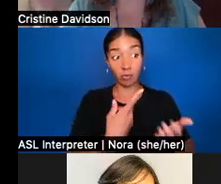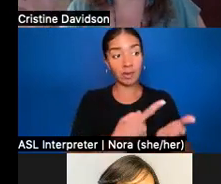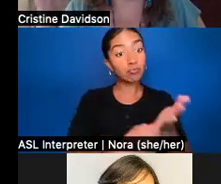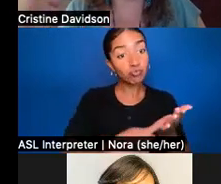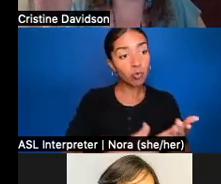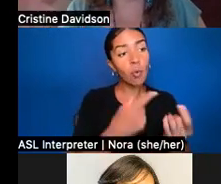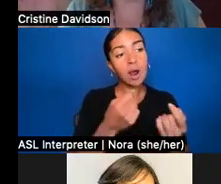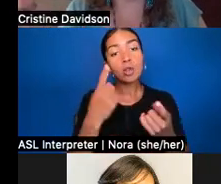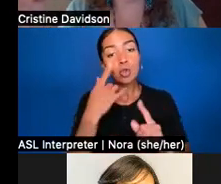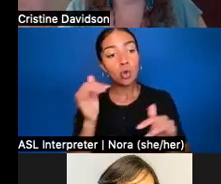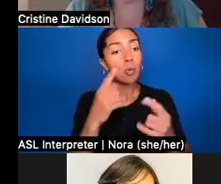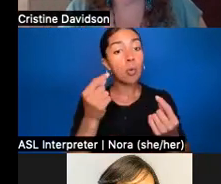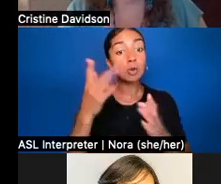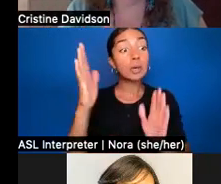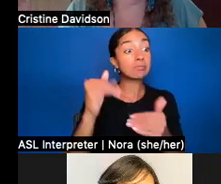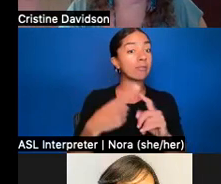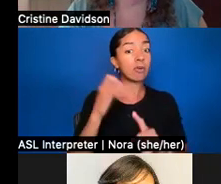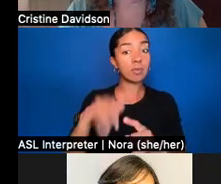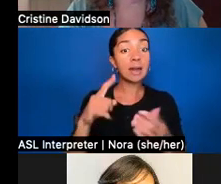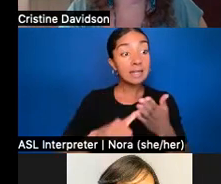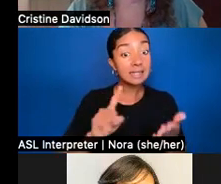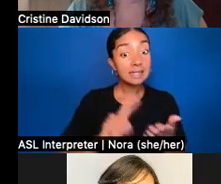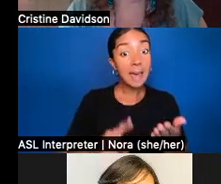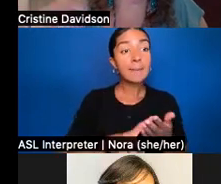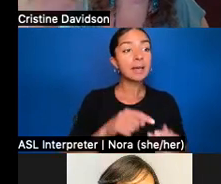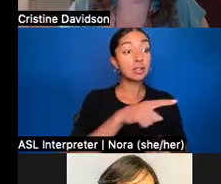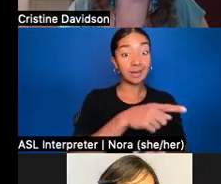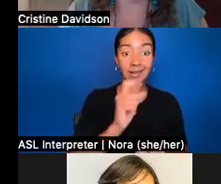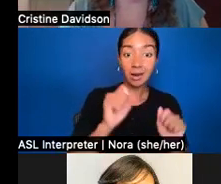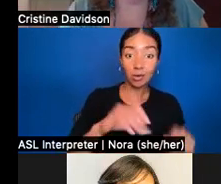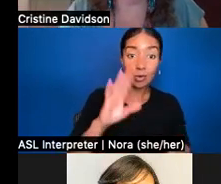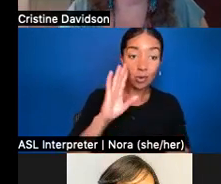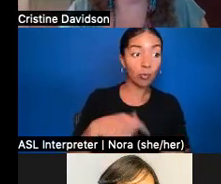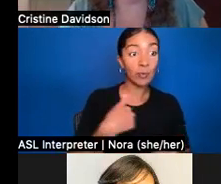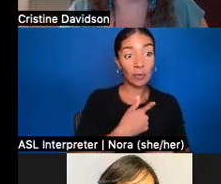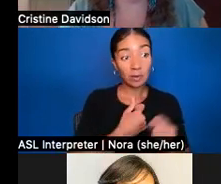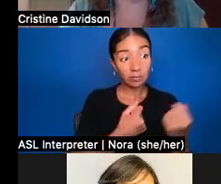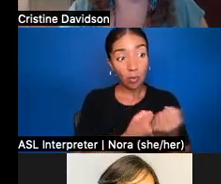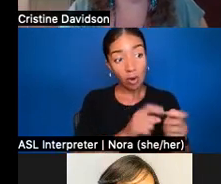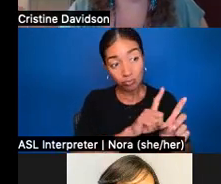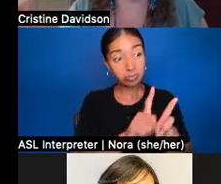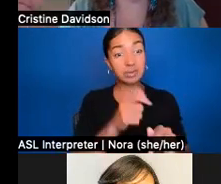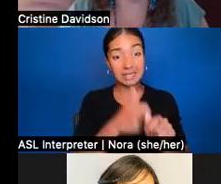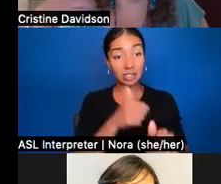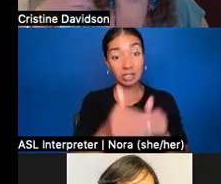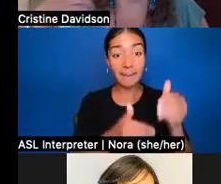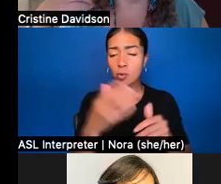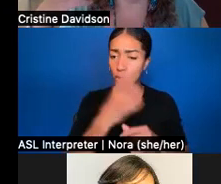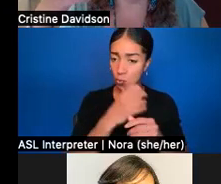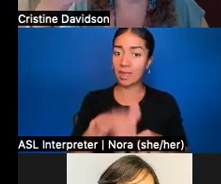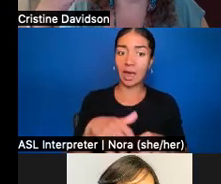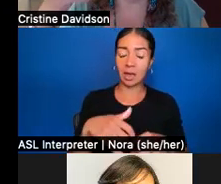know that you're going to be there every step of the way while they navigate it, that could be everything. That could be worth